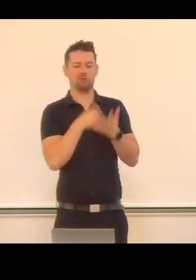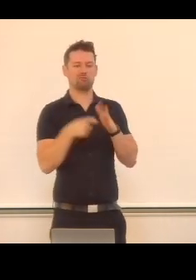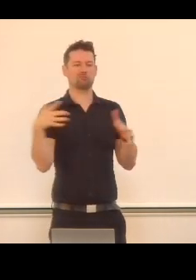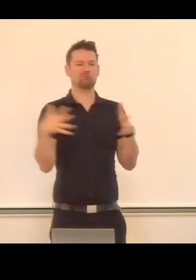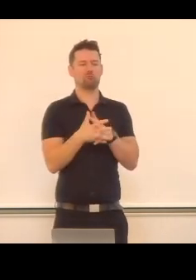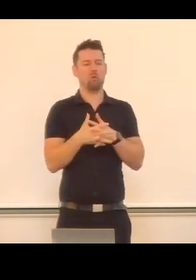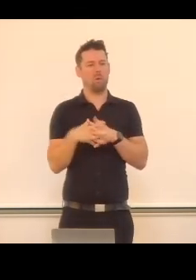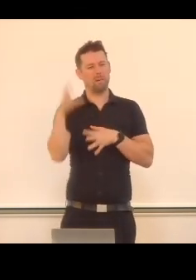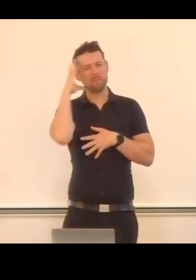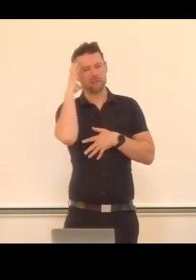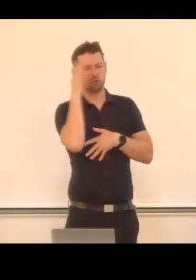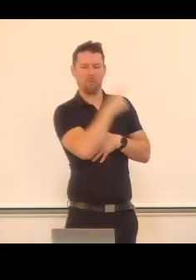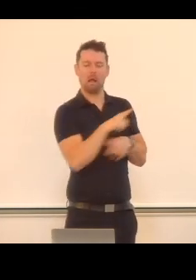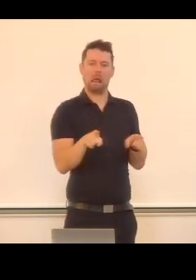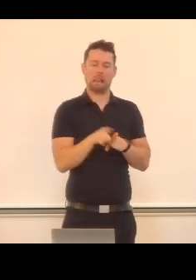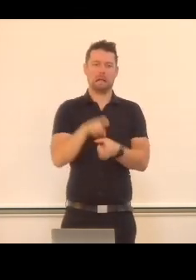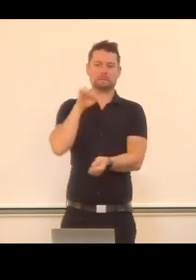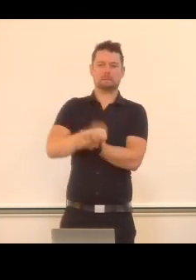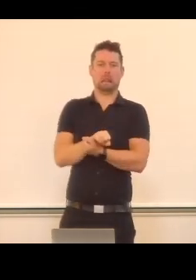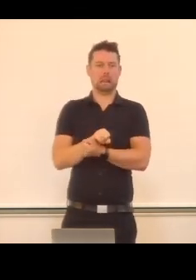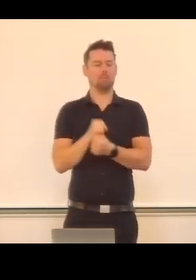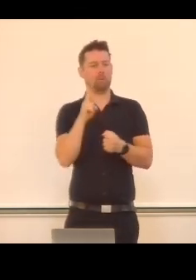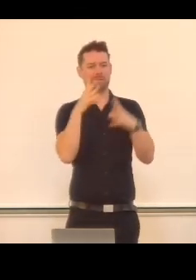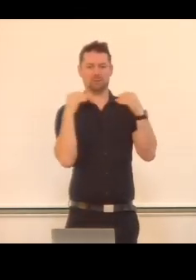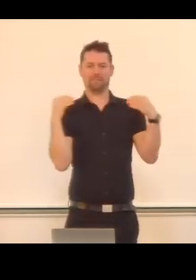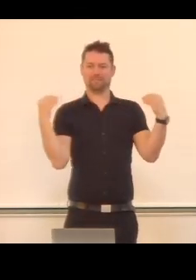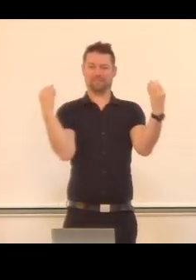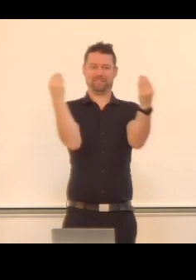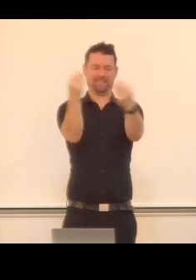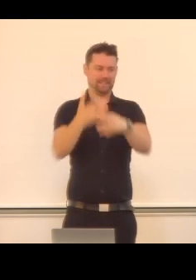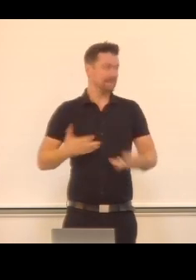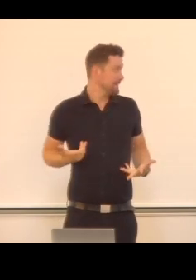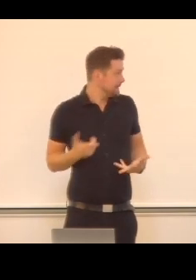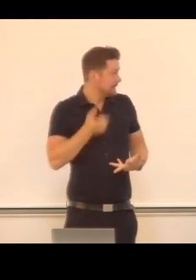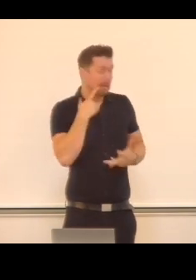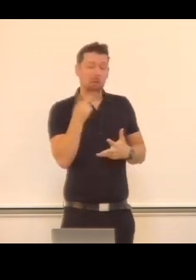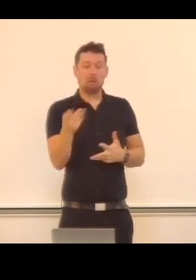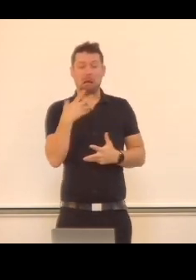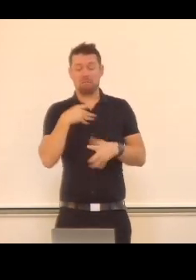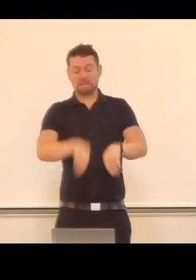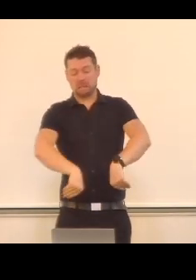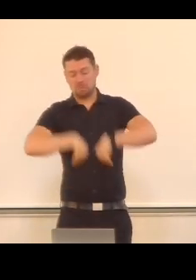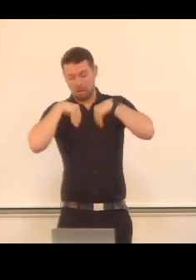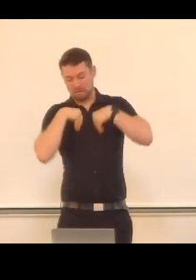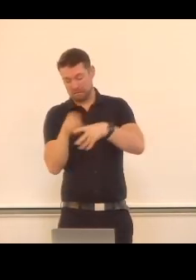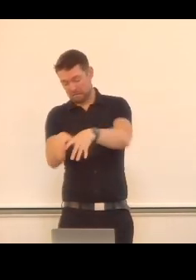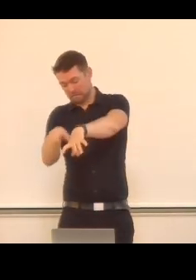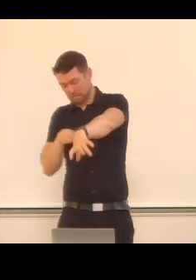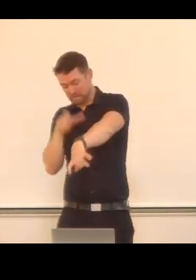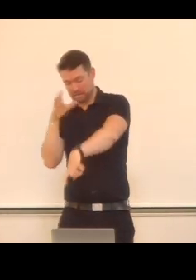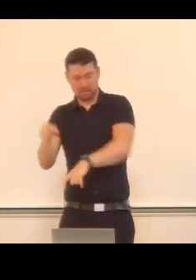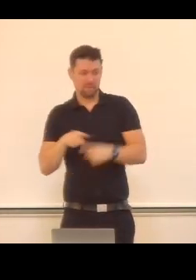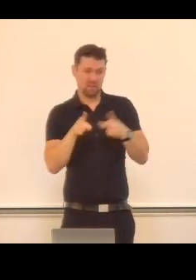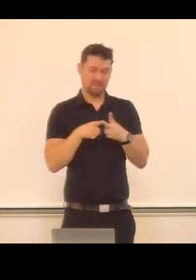are all soft and insulated. It's enough room for a sleeping bag on the right, a little bit of space